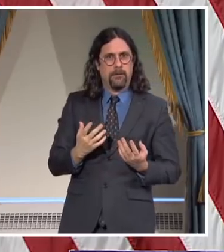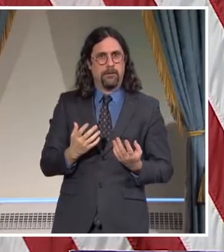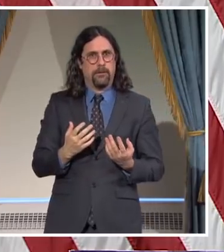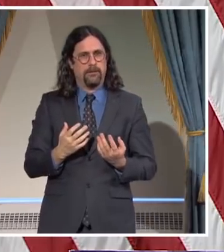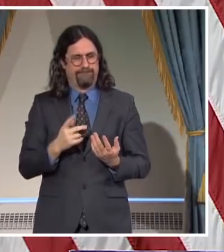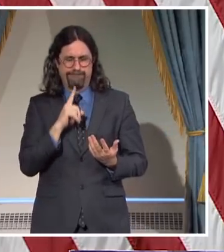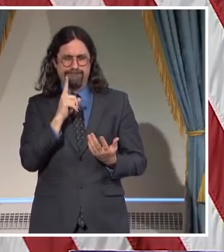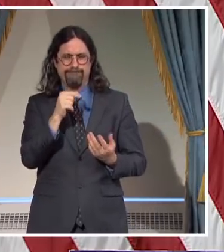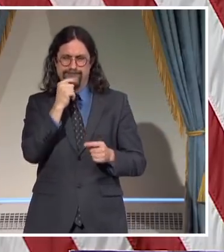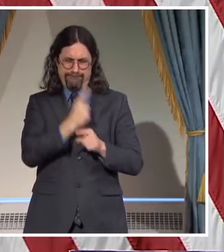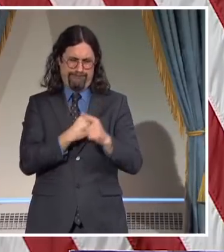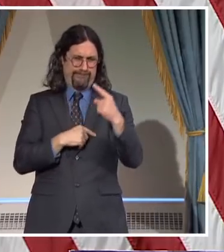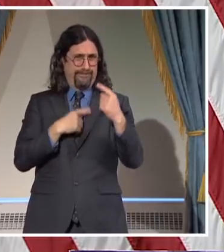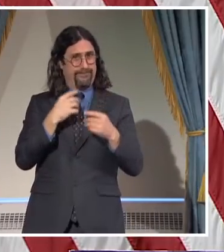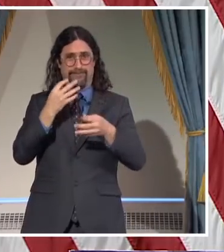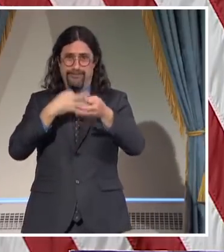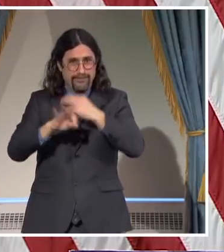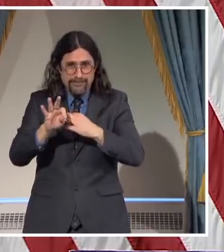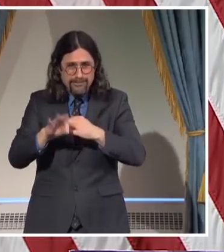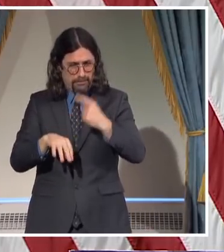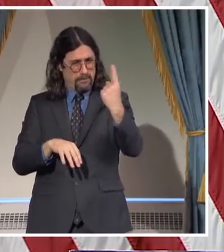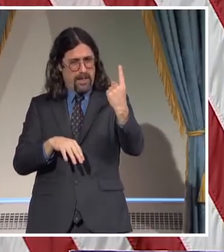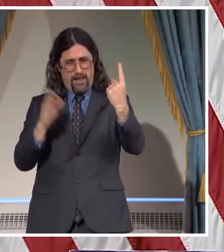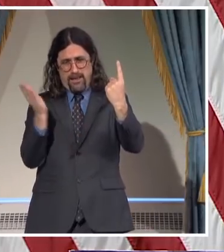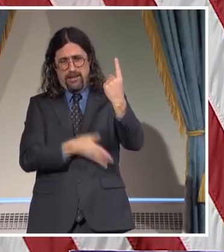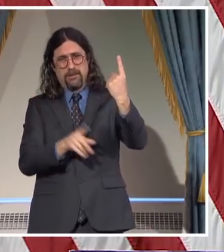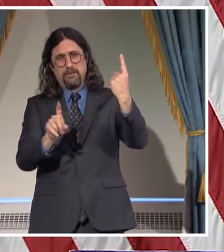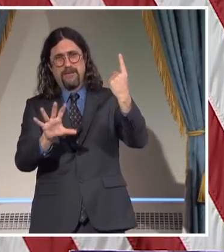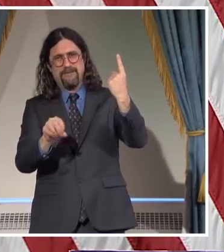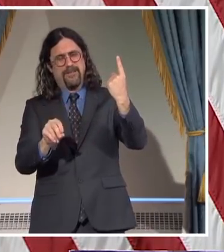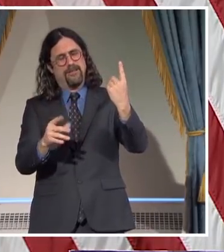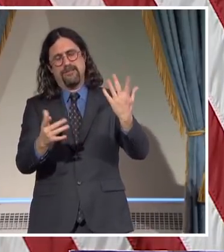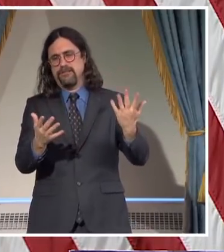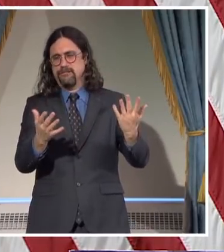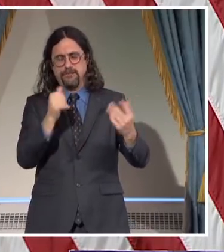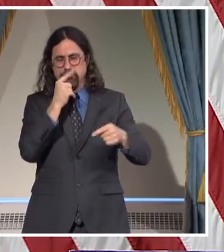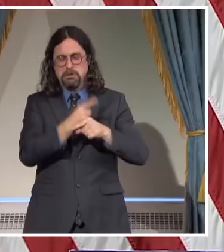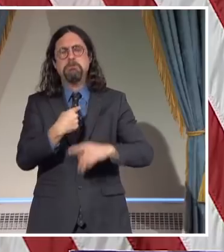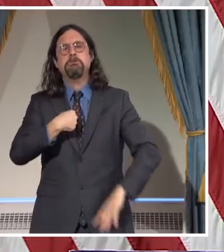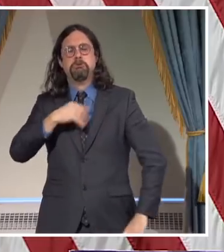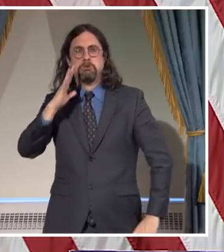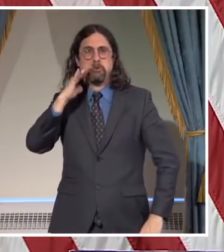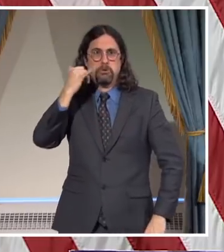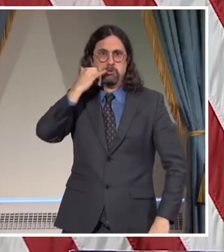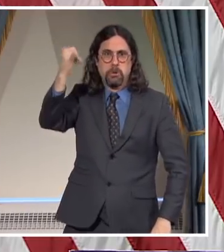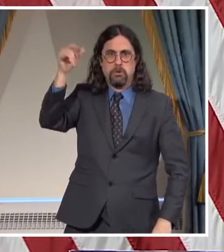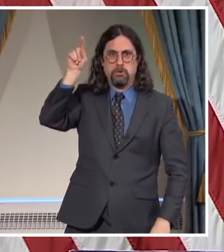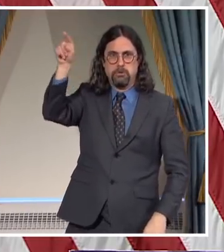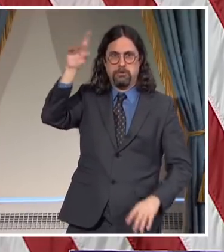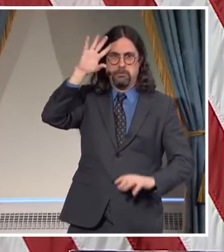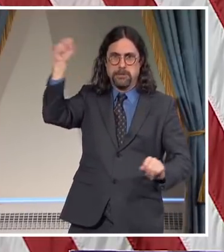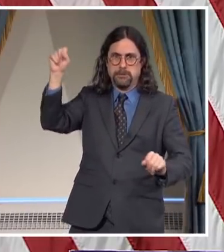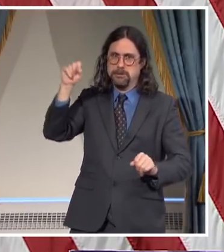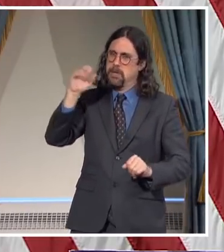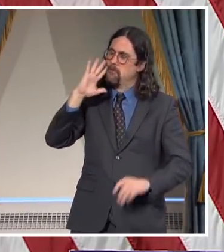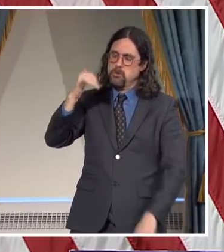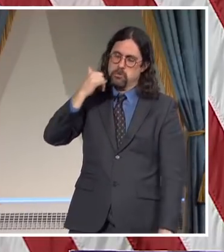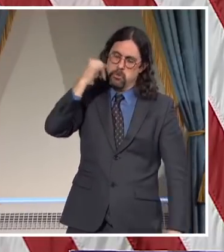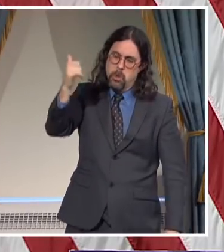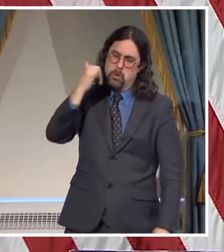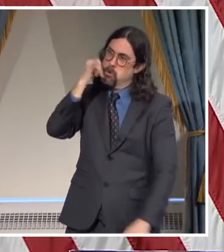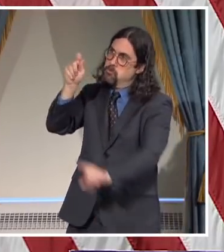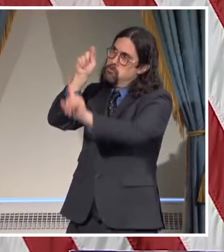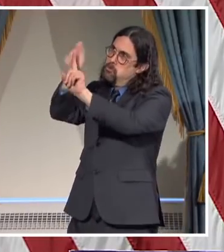Trump several times about the stimulus bill, about what it means to New York City. I'm going to call President Trump and appeal to him to